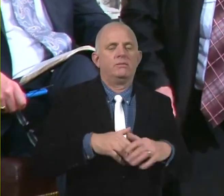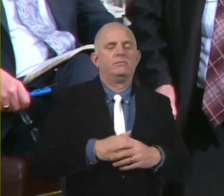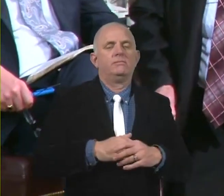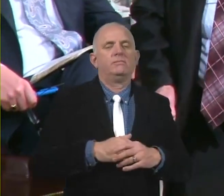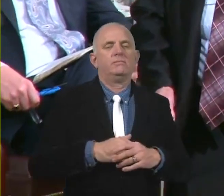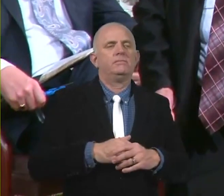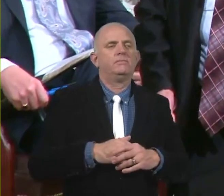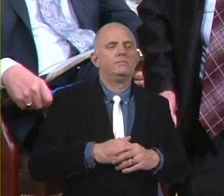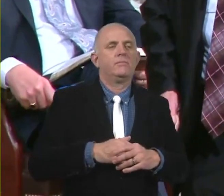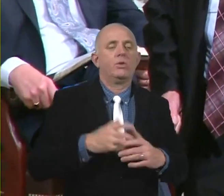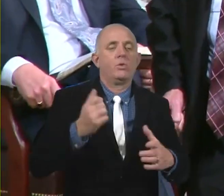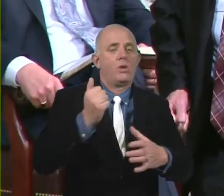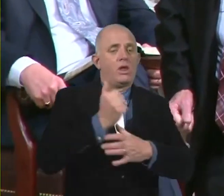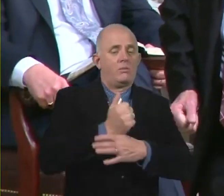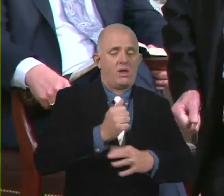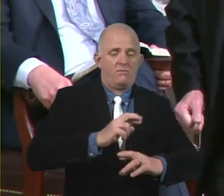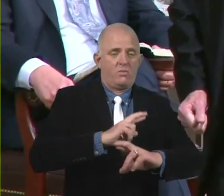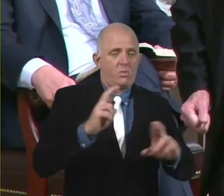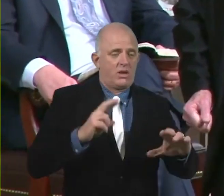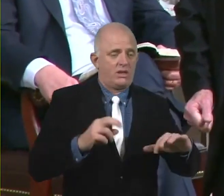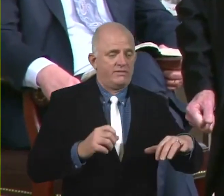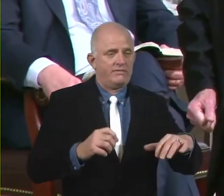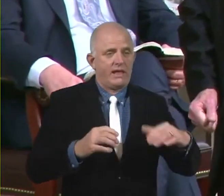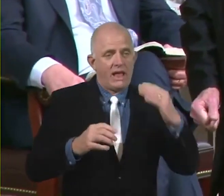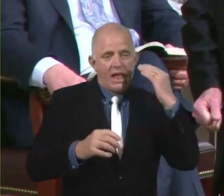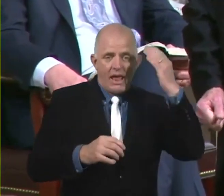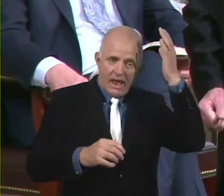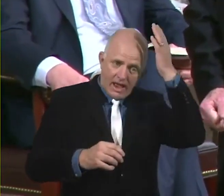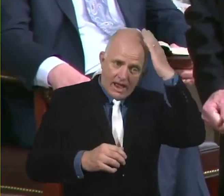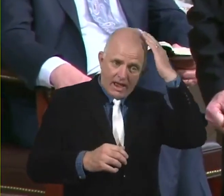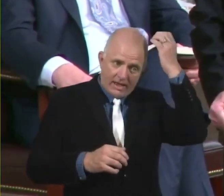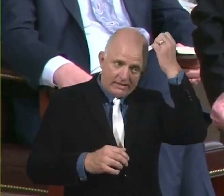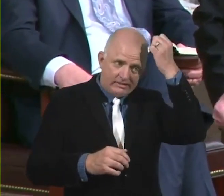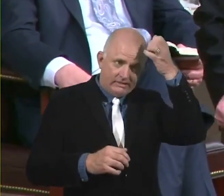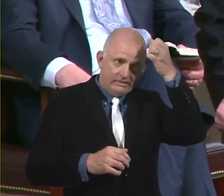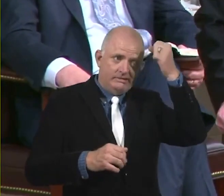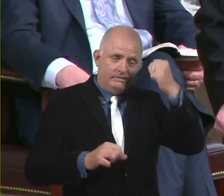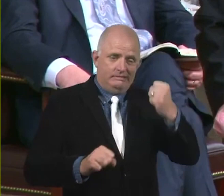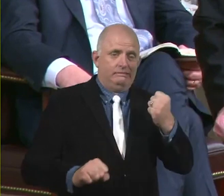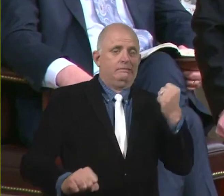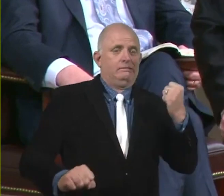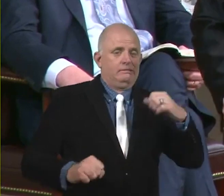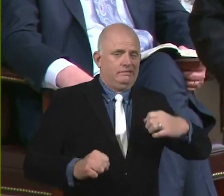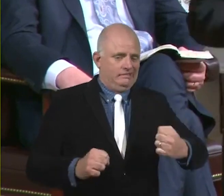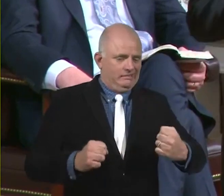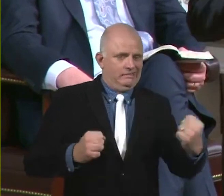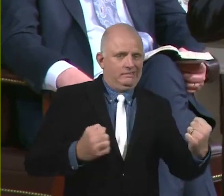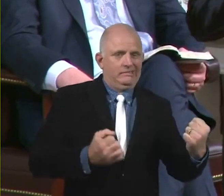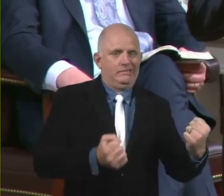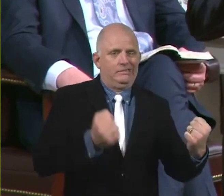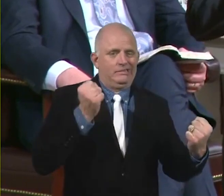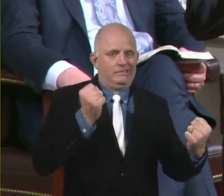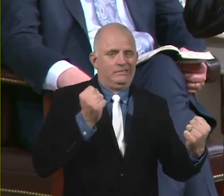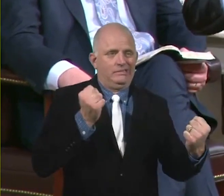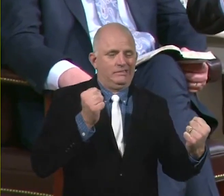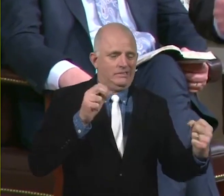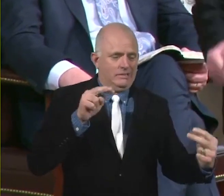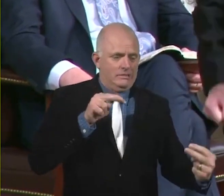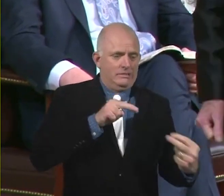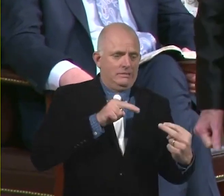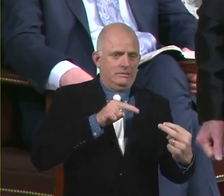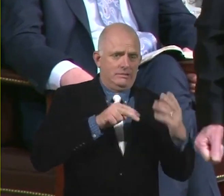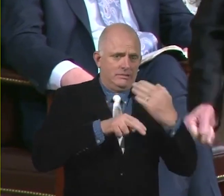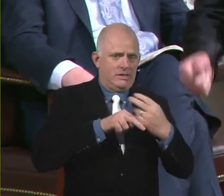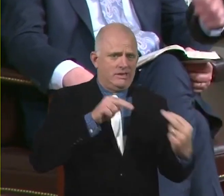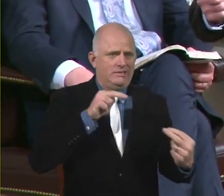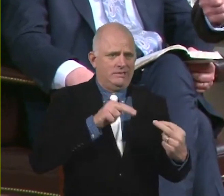And Abraham had the hair of his son in his hand, and he had pulled him back like that, and their eyes met, and he